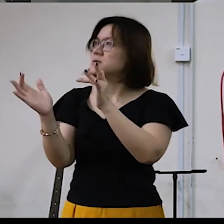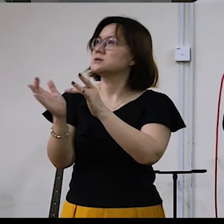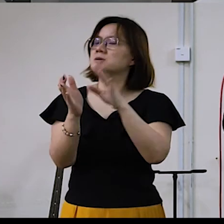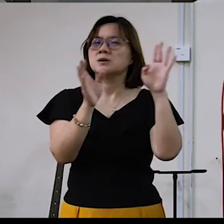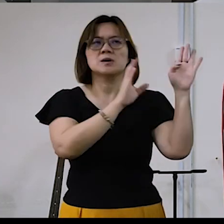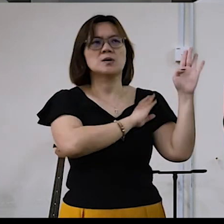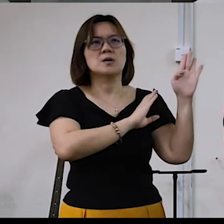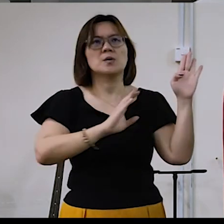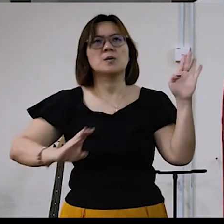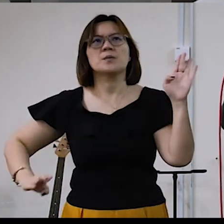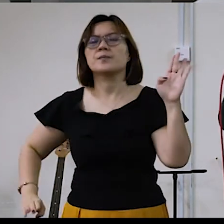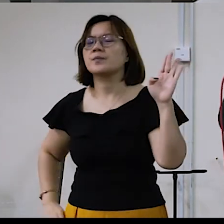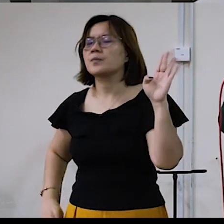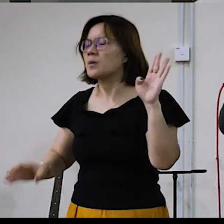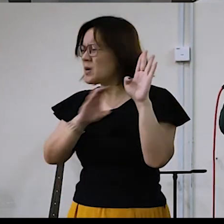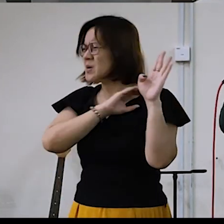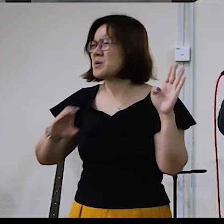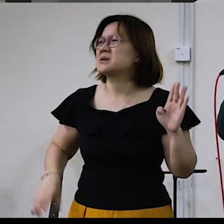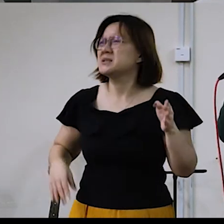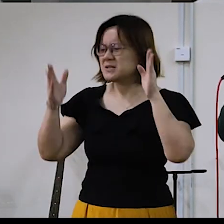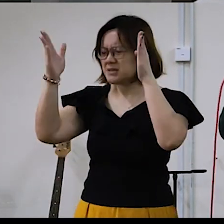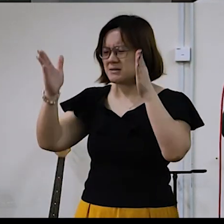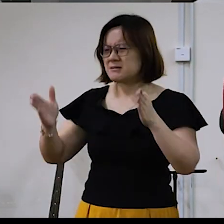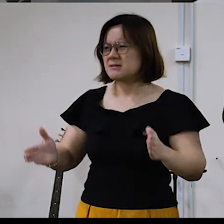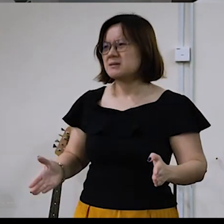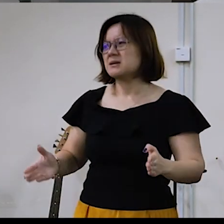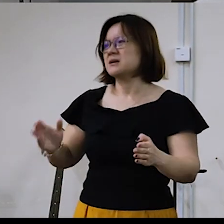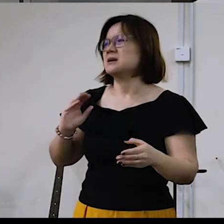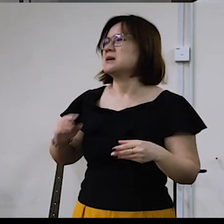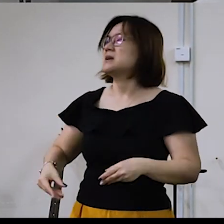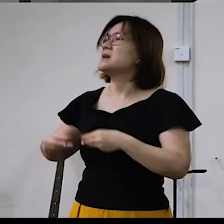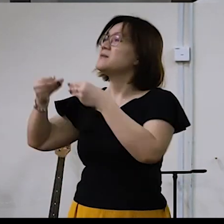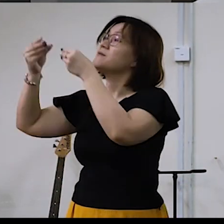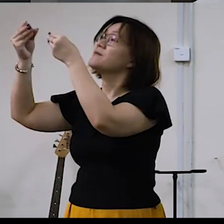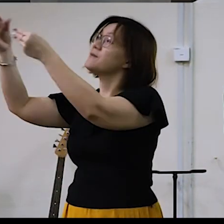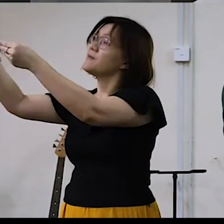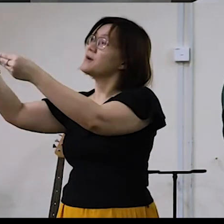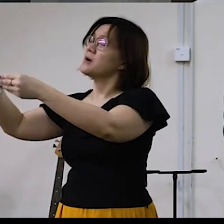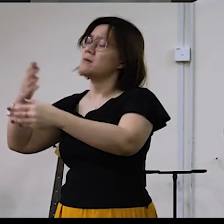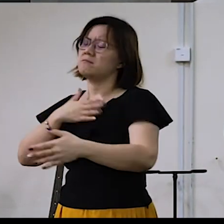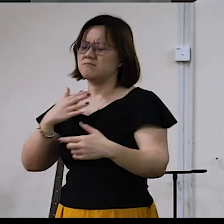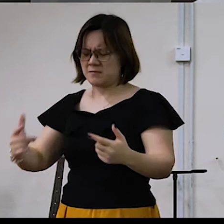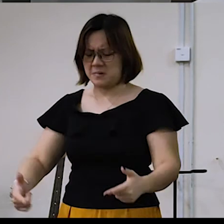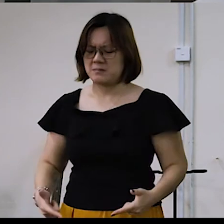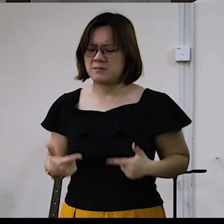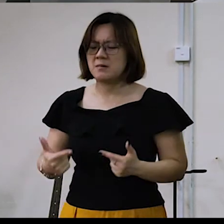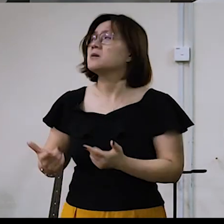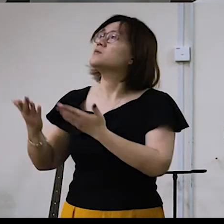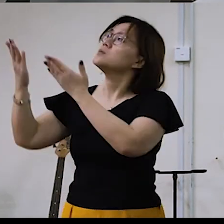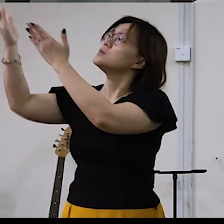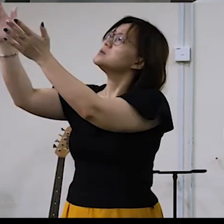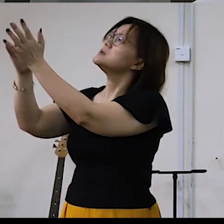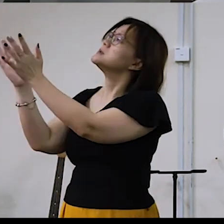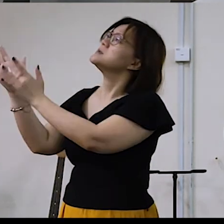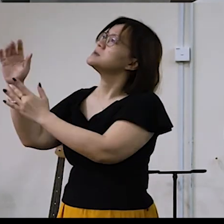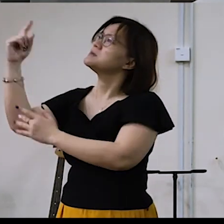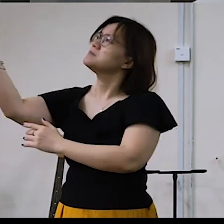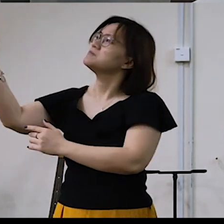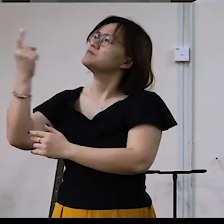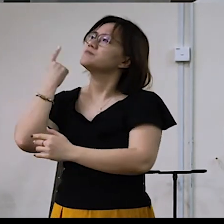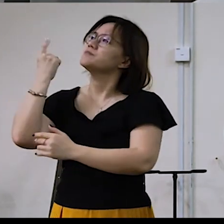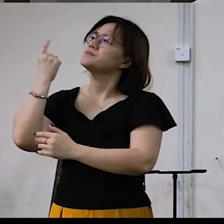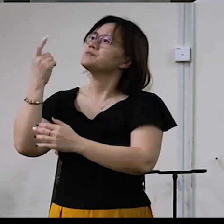to Jesus. I'm baptized to show outside what has happened inside. Now let's talk about baptism of the Holy Spirit. Please